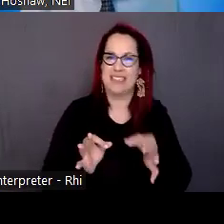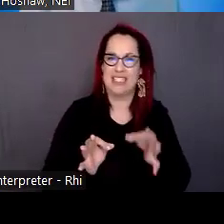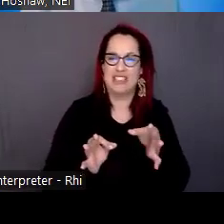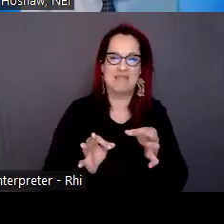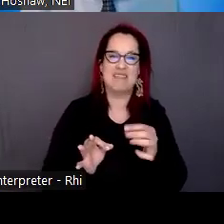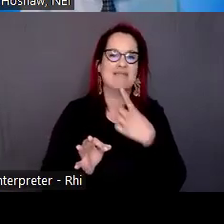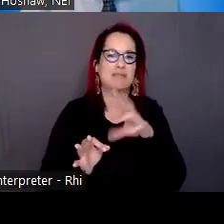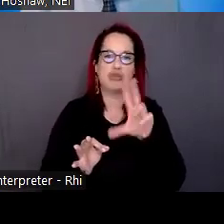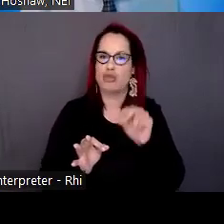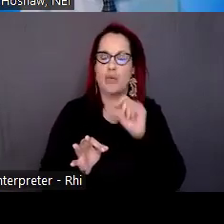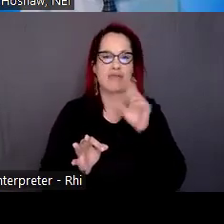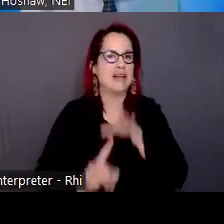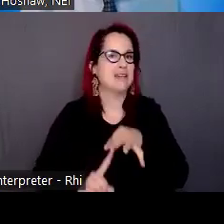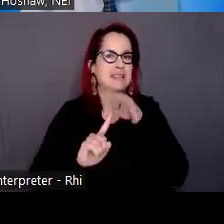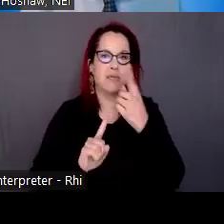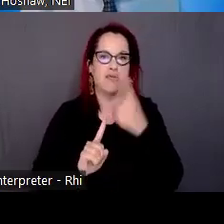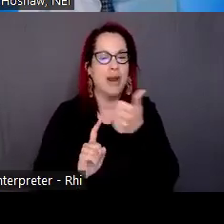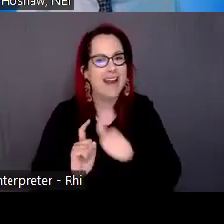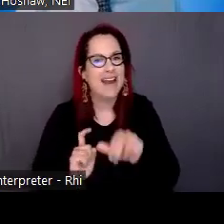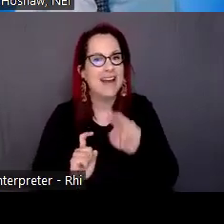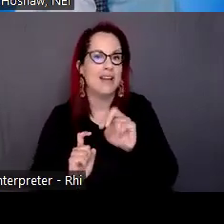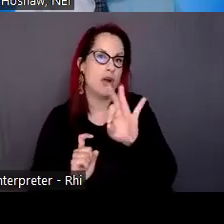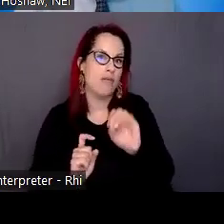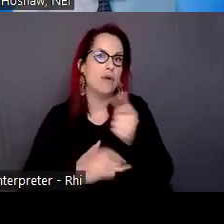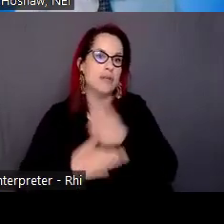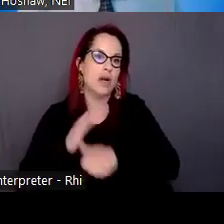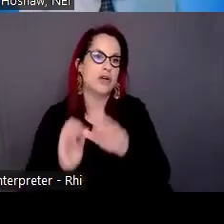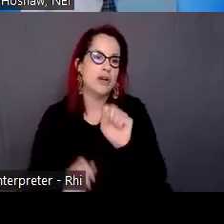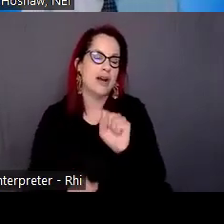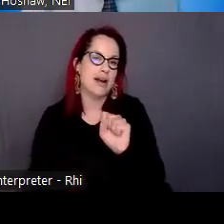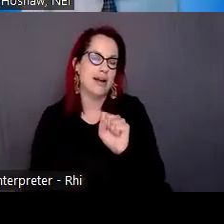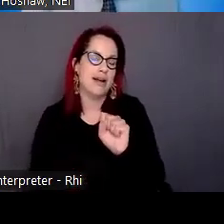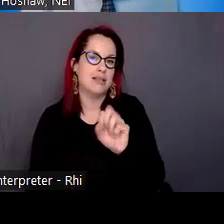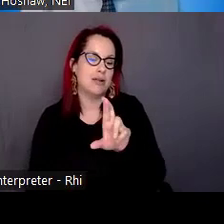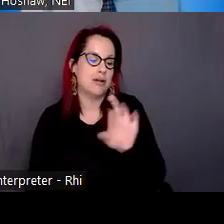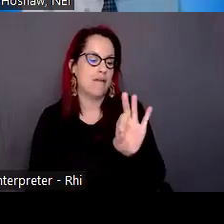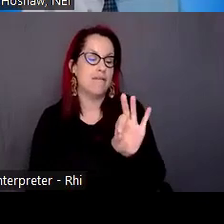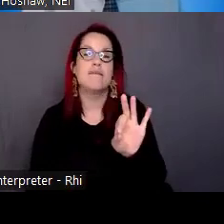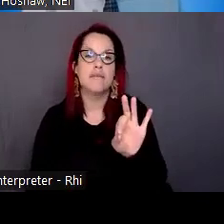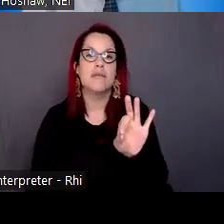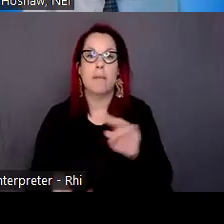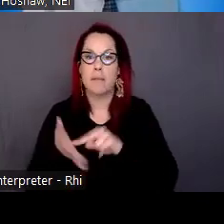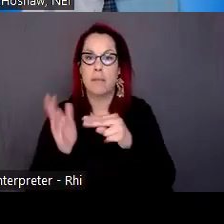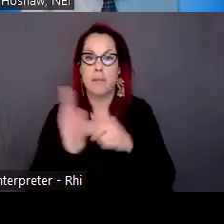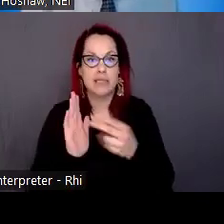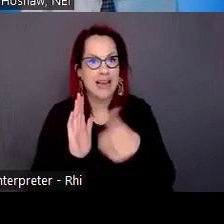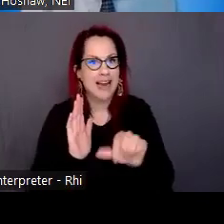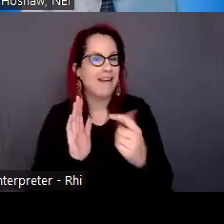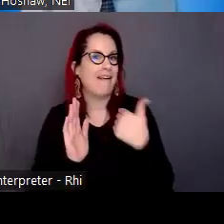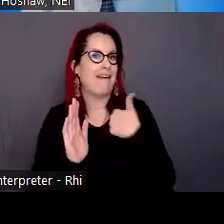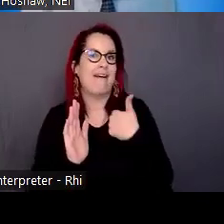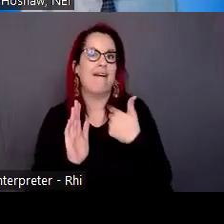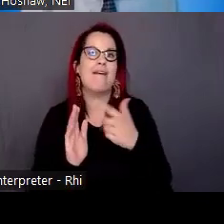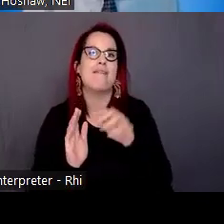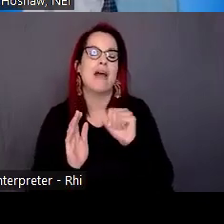exceptions to any of the NOFOs that fall under SRF. So any of them that have activity codes that are affected,